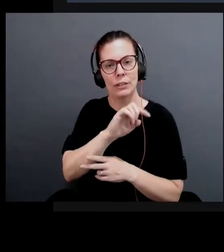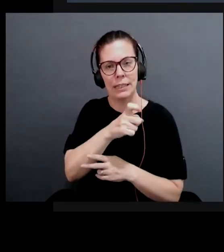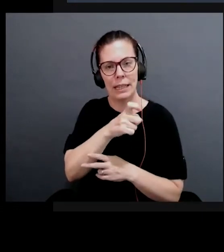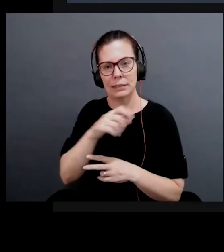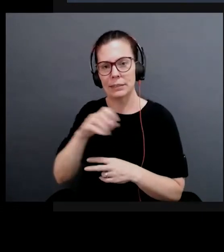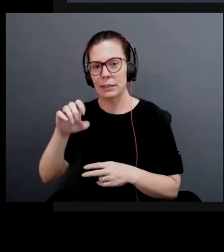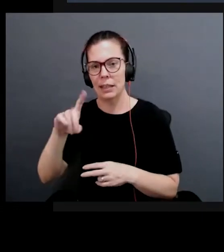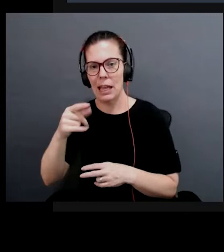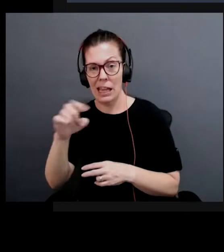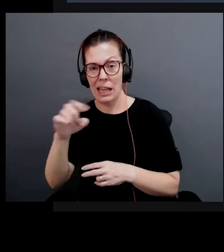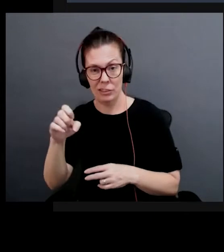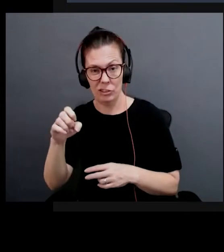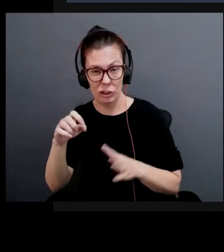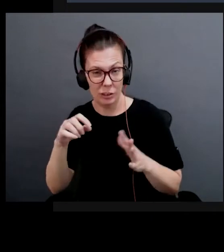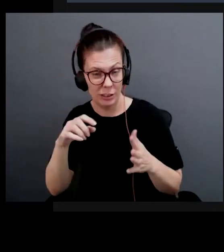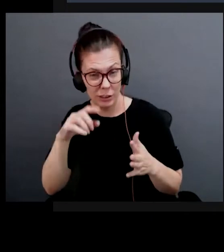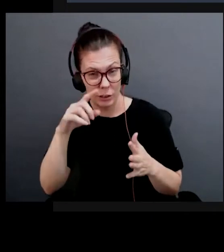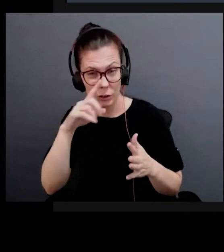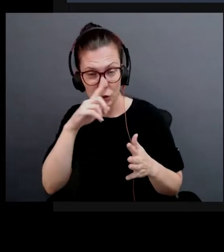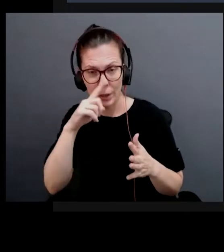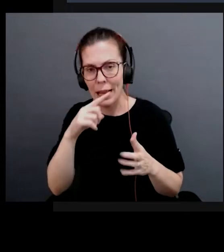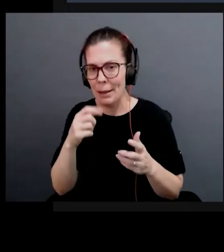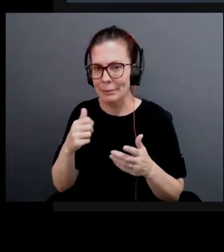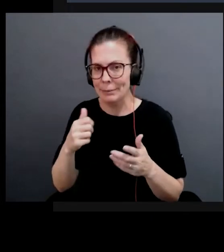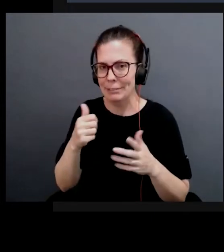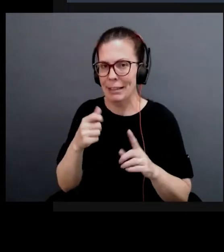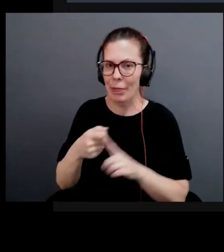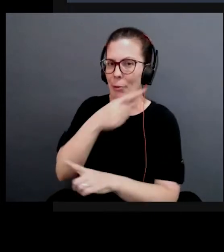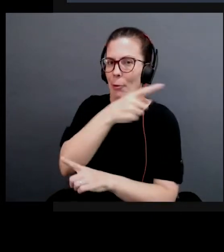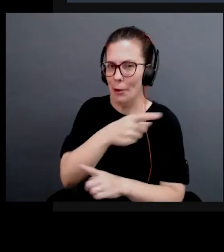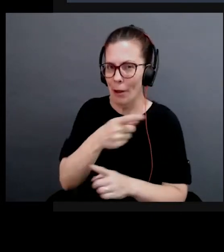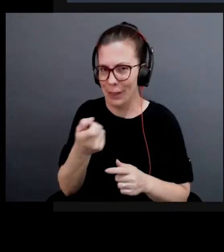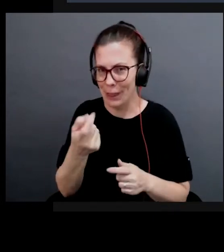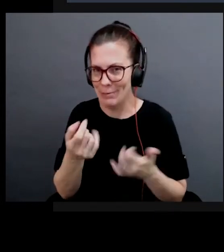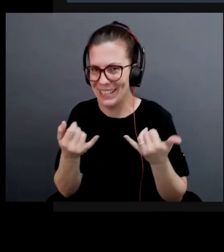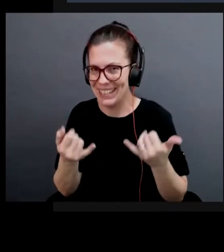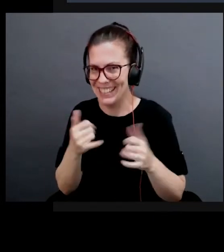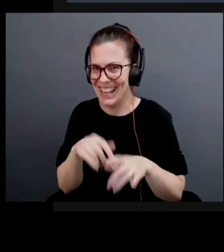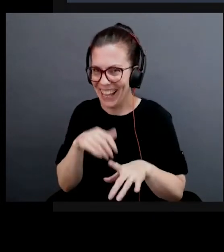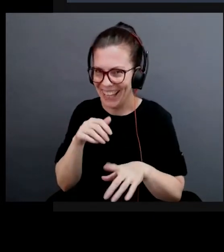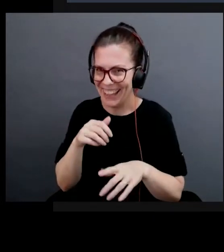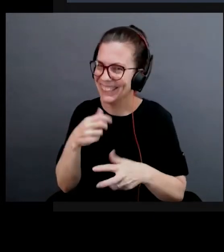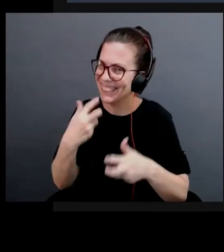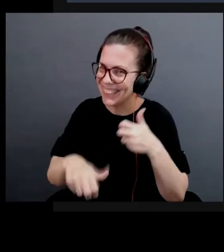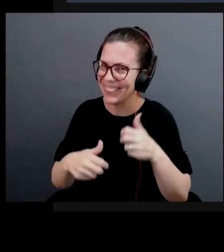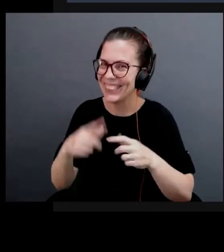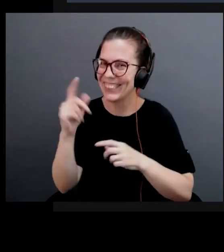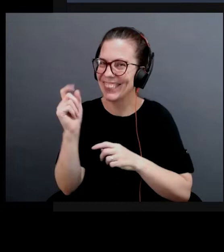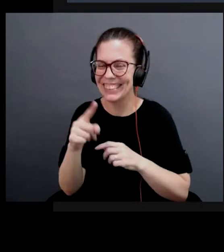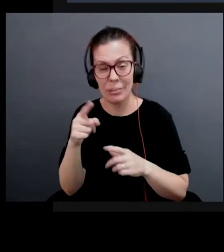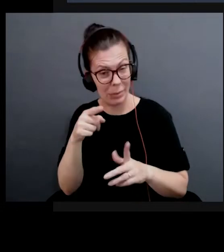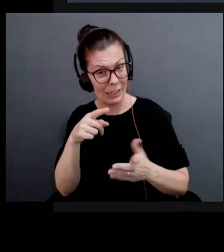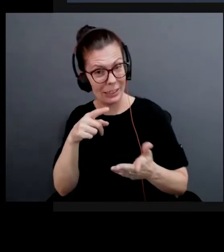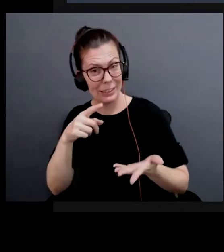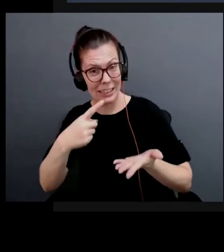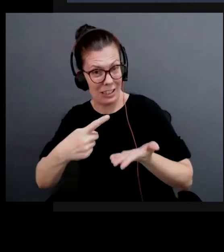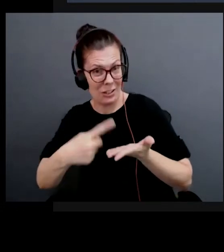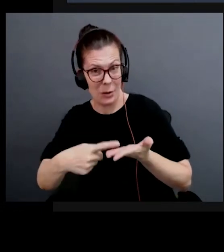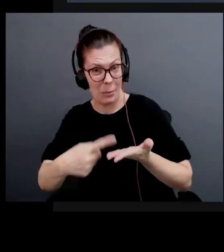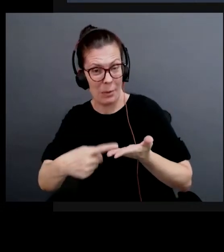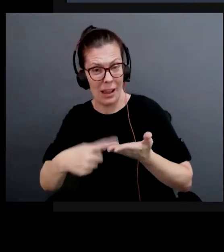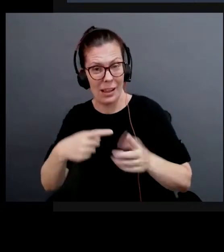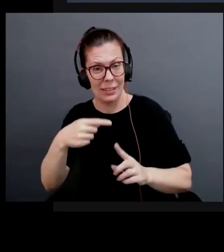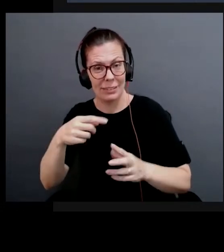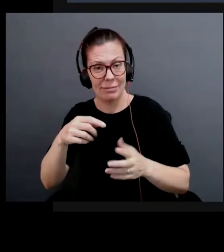maybe a little bit? I'm throwing you a bit of a curveball here, but can you explain a little bit about those two objects and how